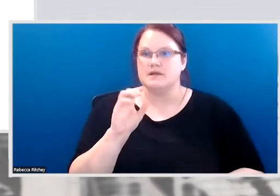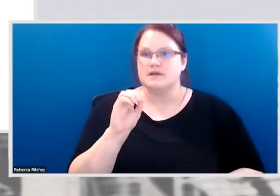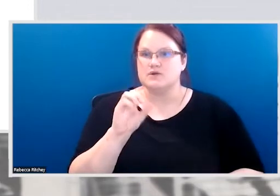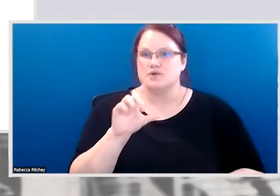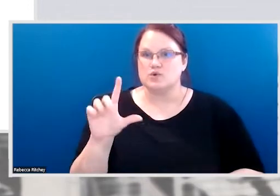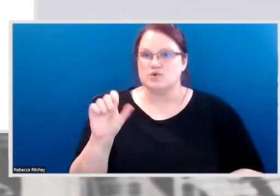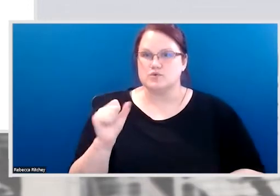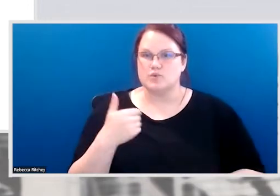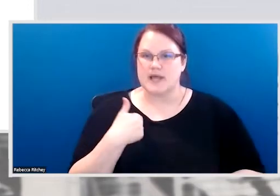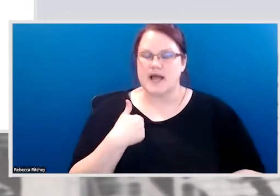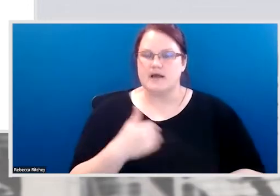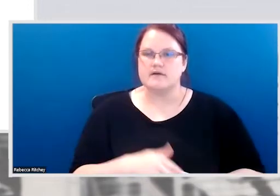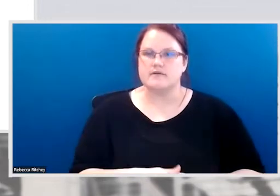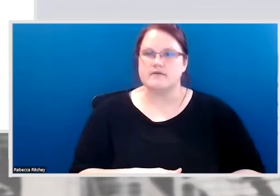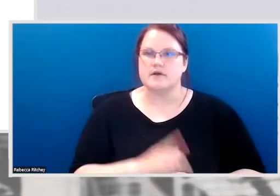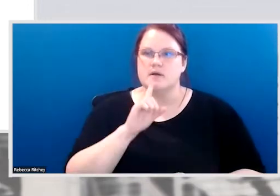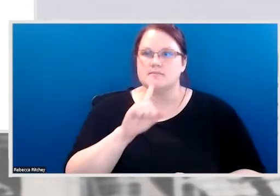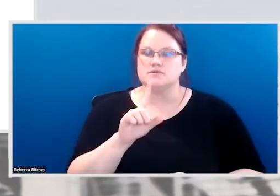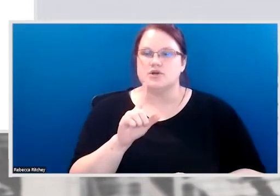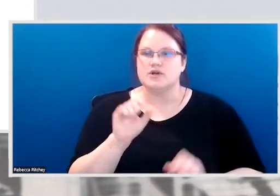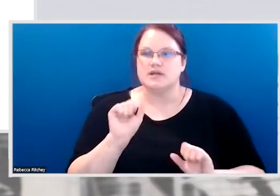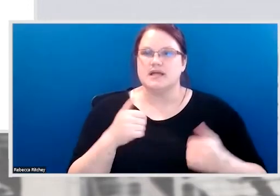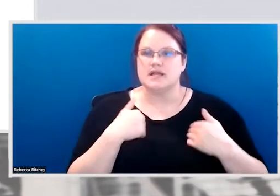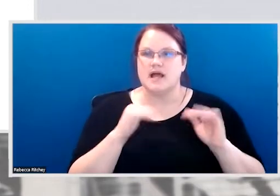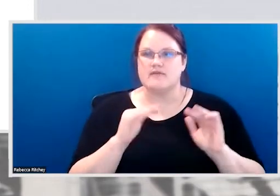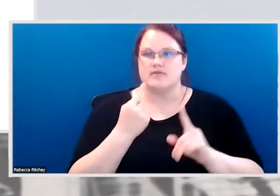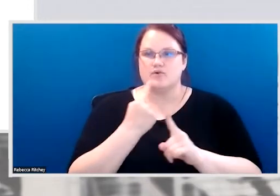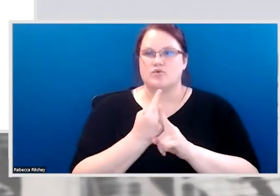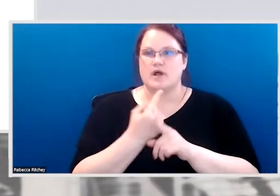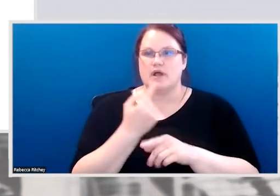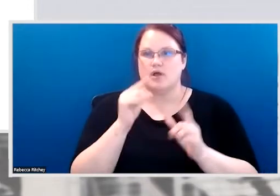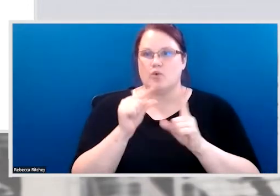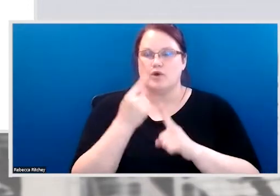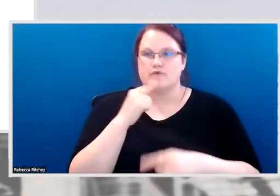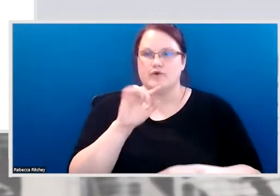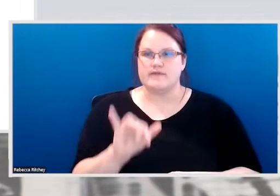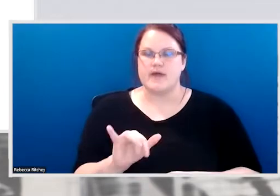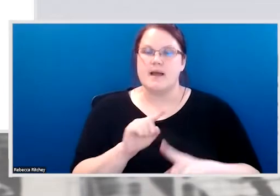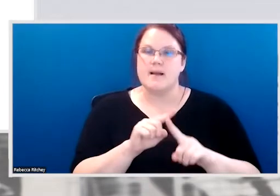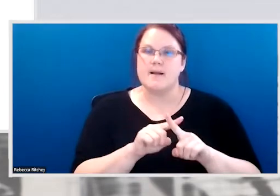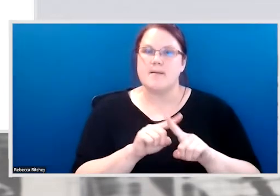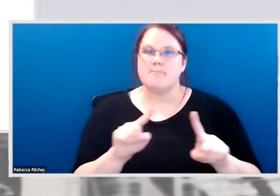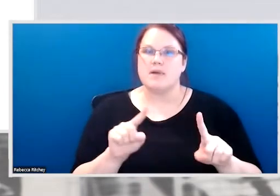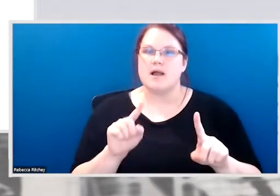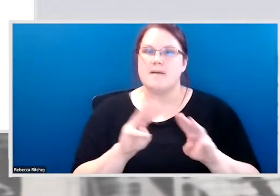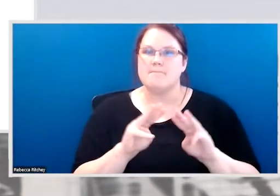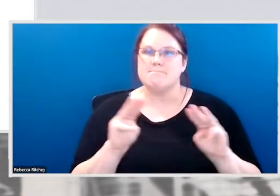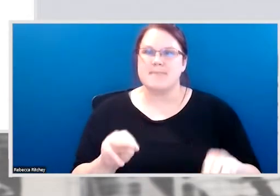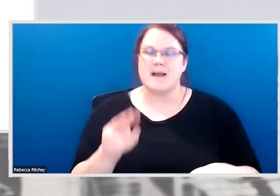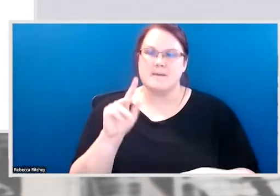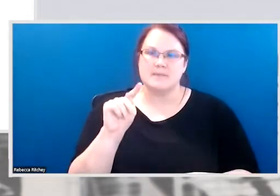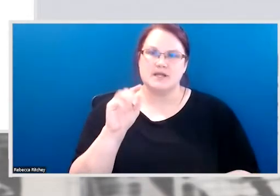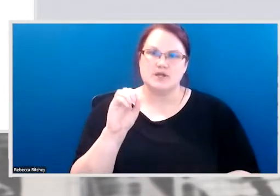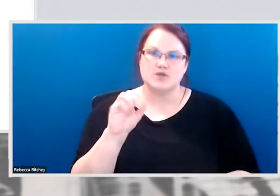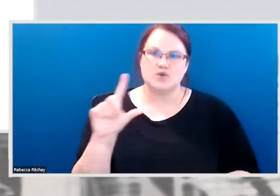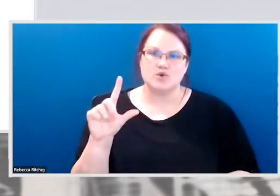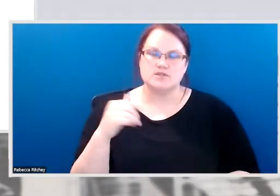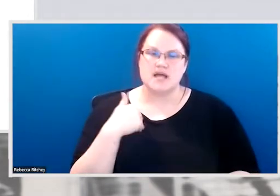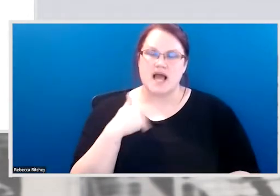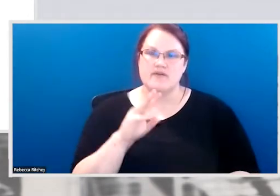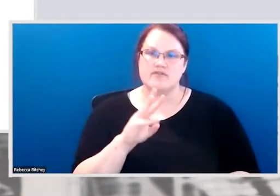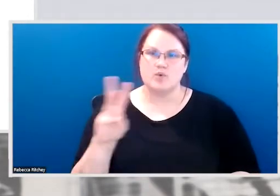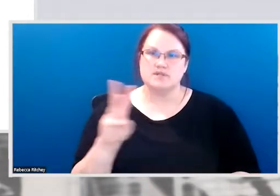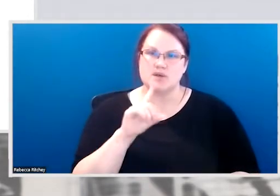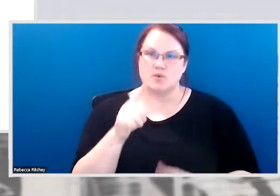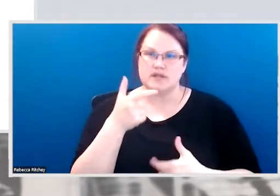I'm sure Andrew can provide the right word for that one. But some of the mapping tools that city planning has on the city website are really